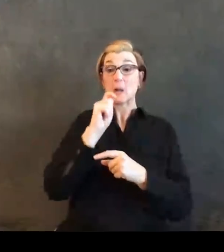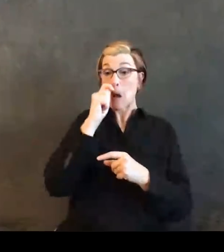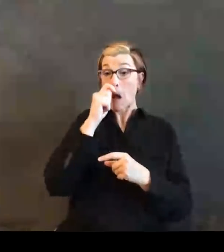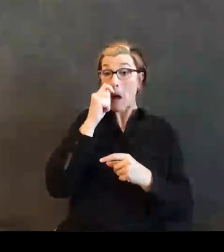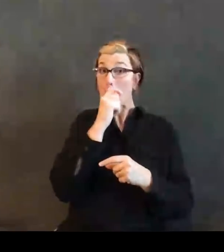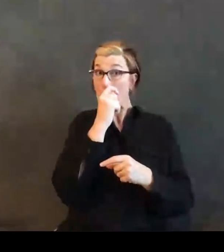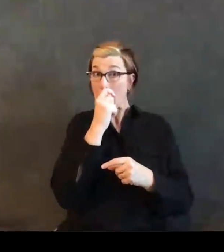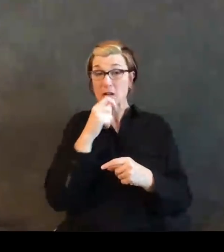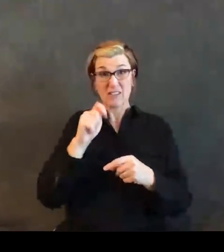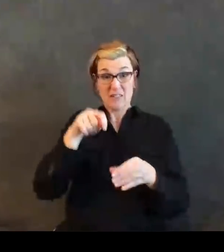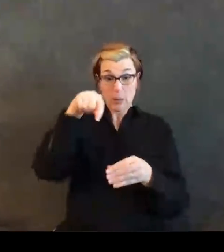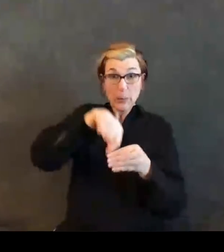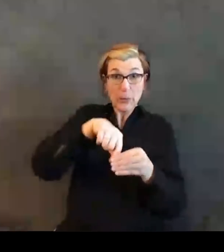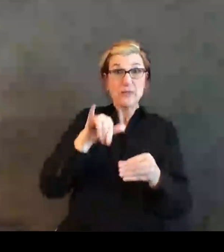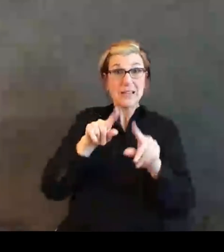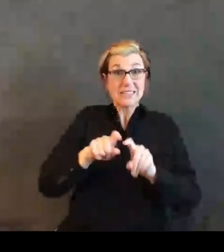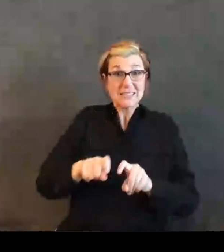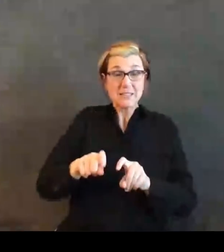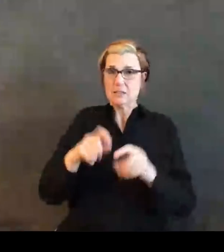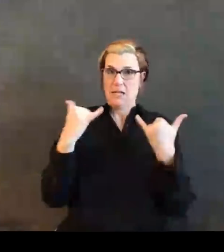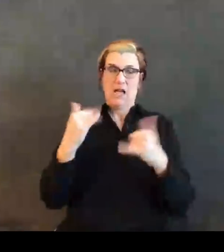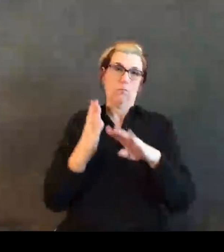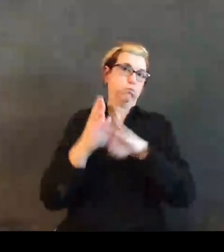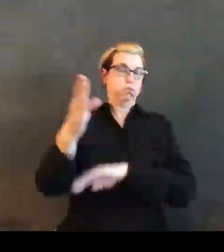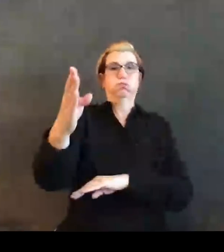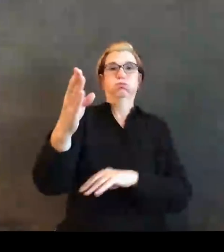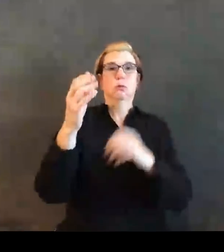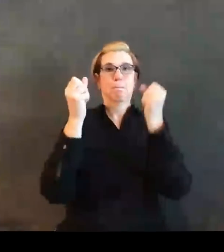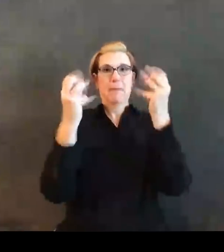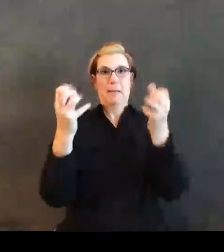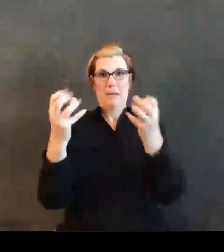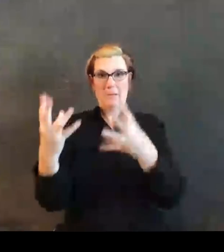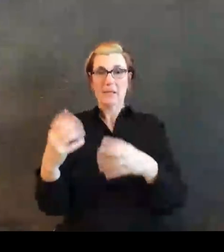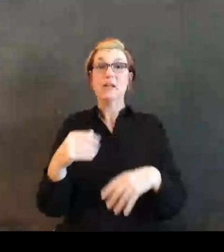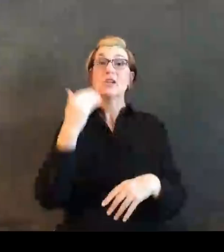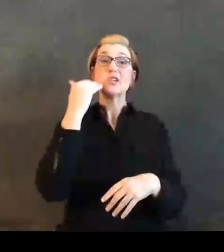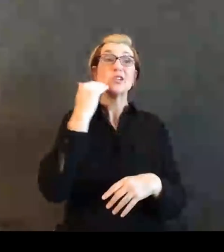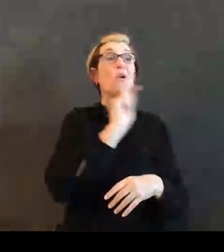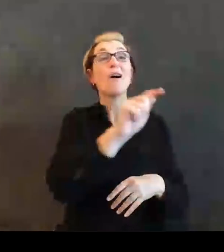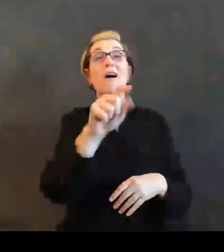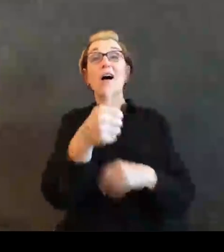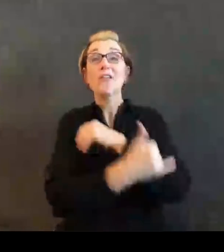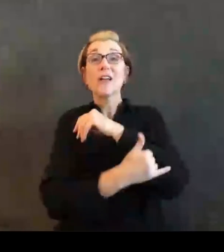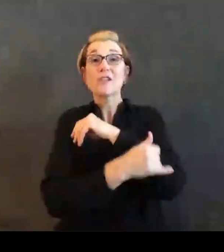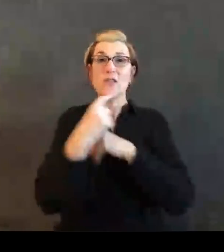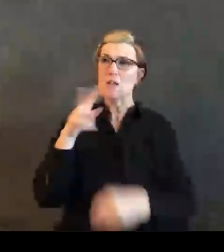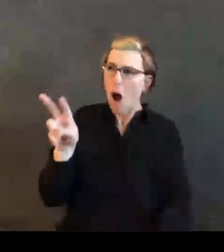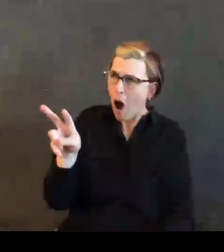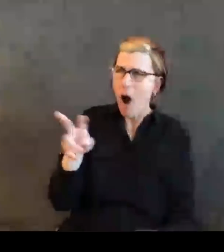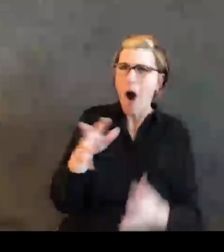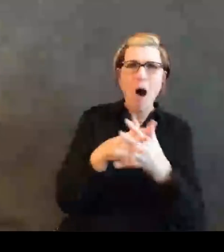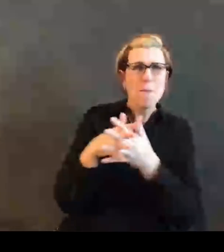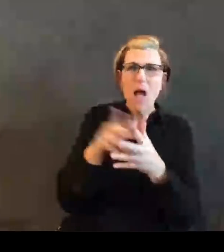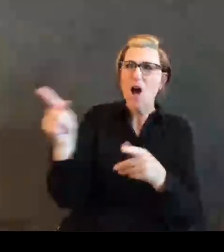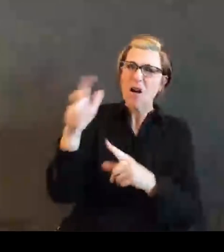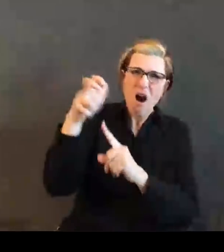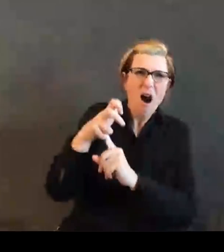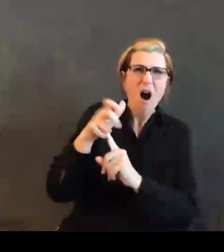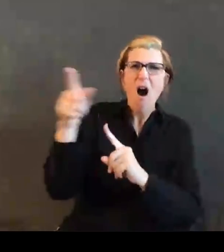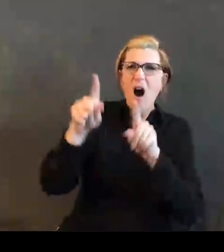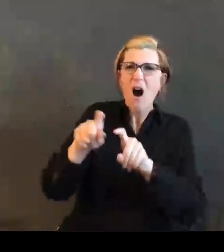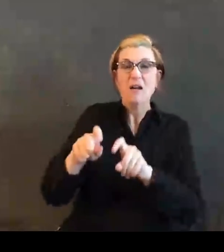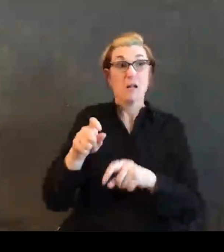the media always likes to bring South Korea. They called me and they told me, it's amazing, your testing procedures are amazing. Plus, we have a test that's a very high-level